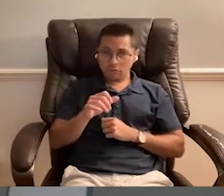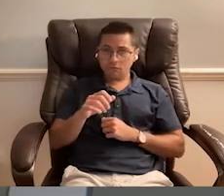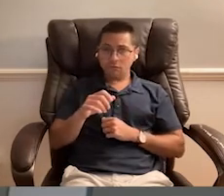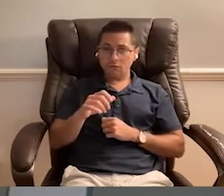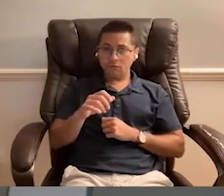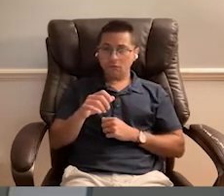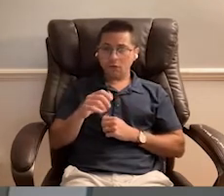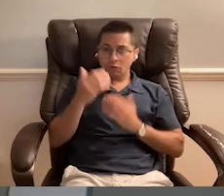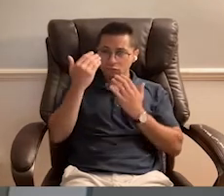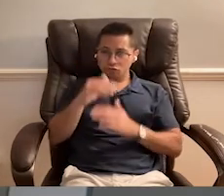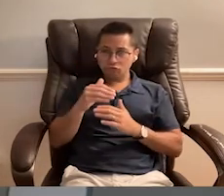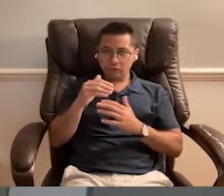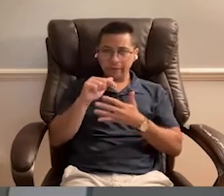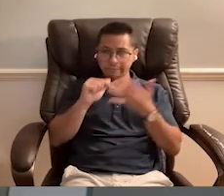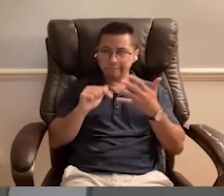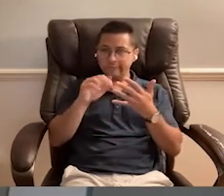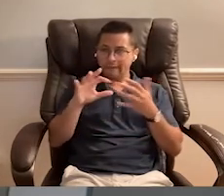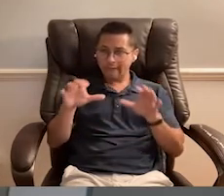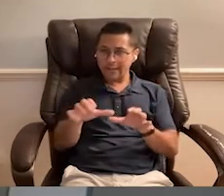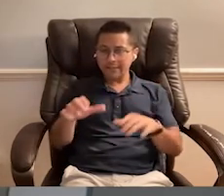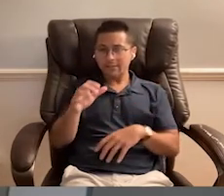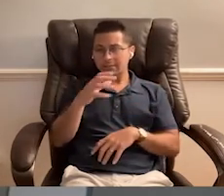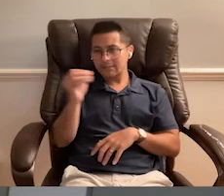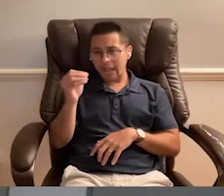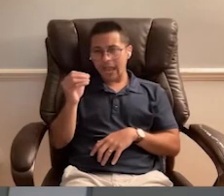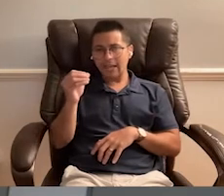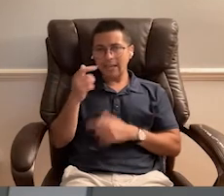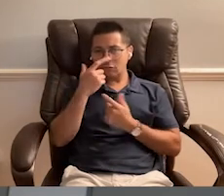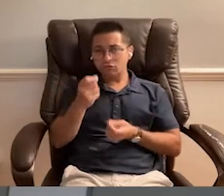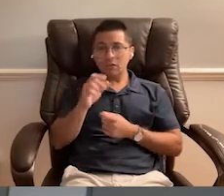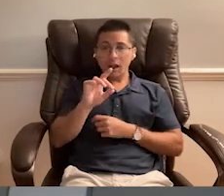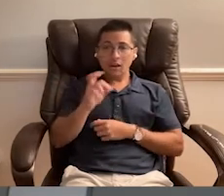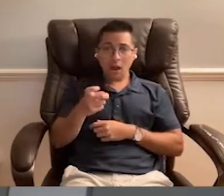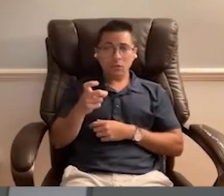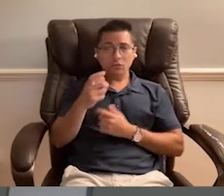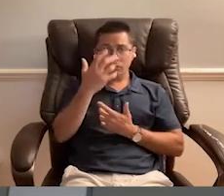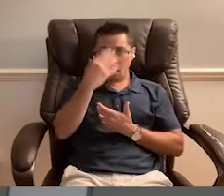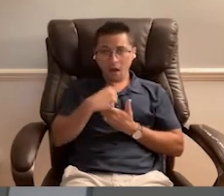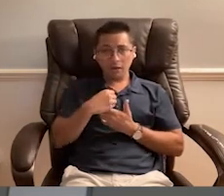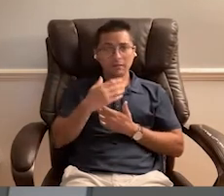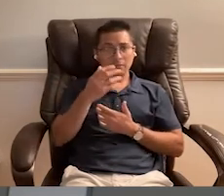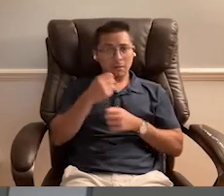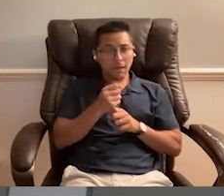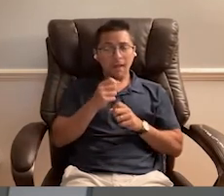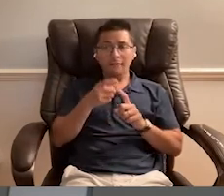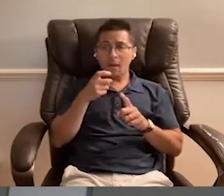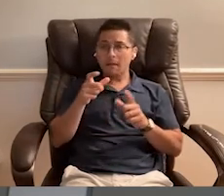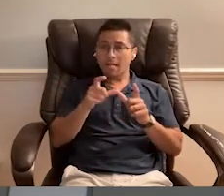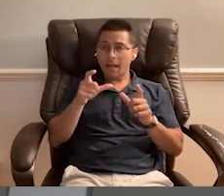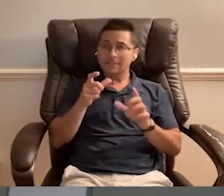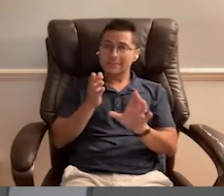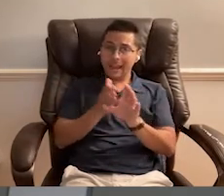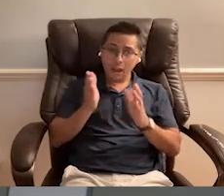ability, and a markedly restricted repertoire of activities and interests. A diagnosis of